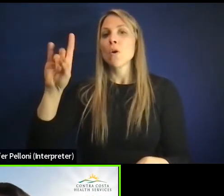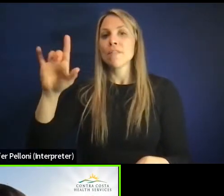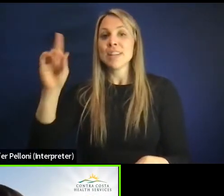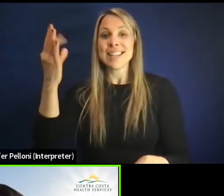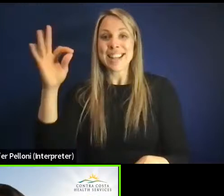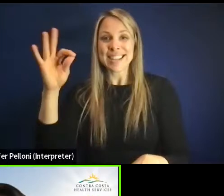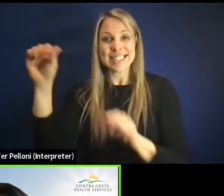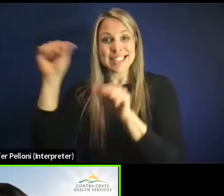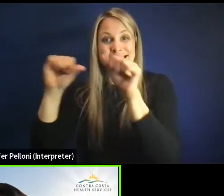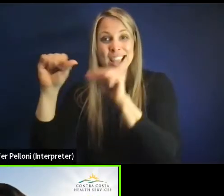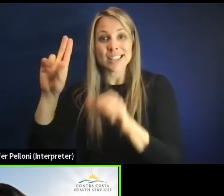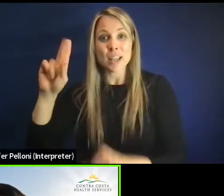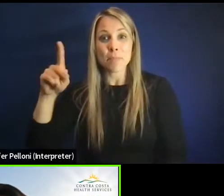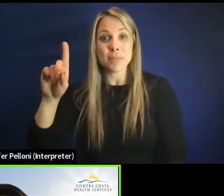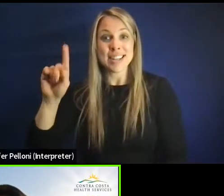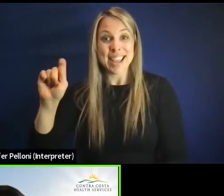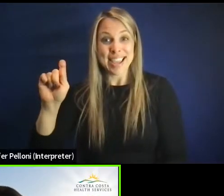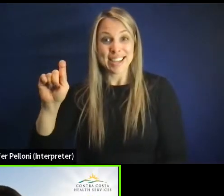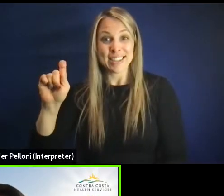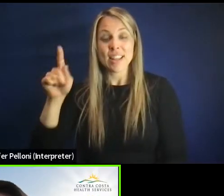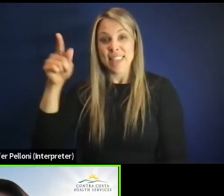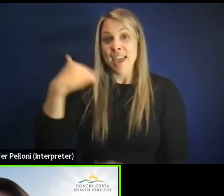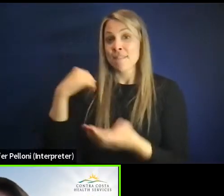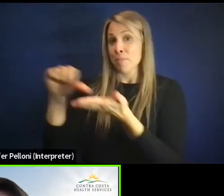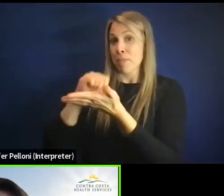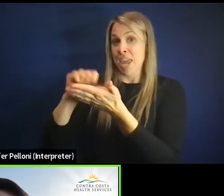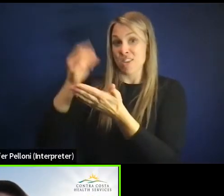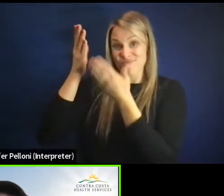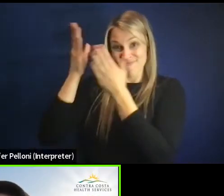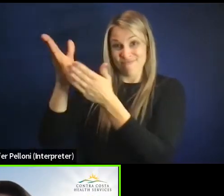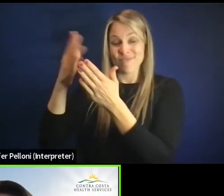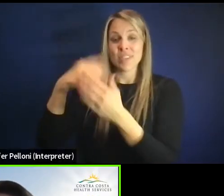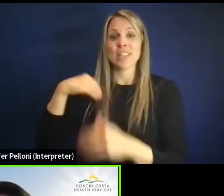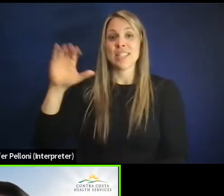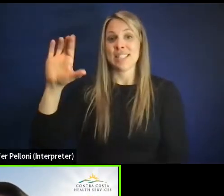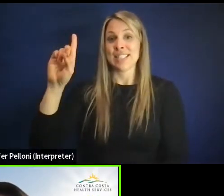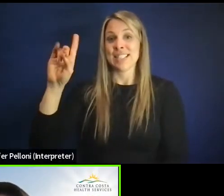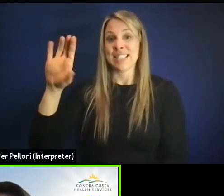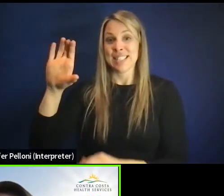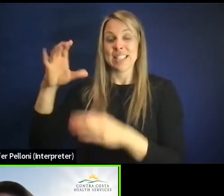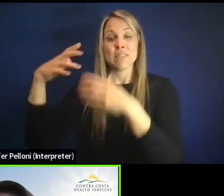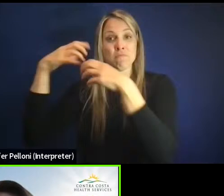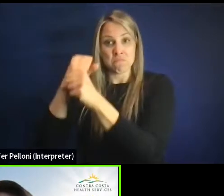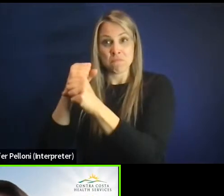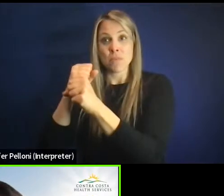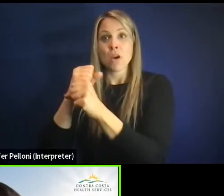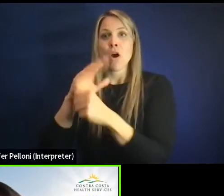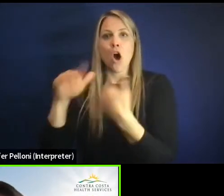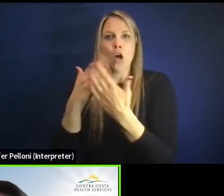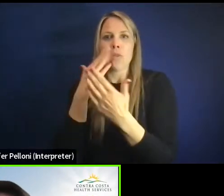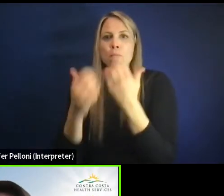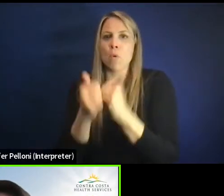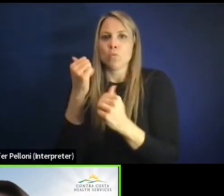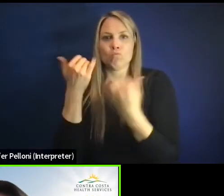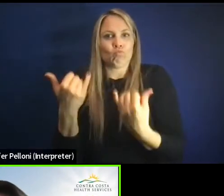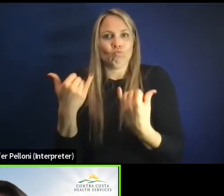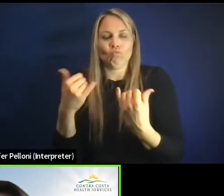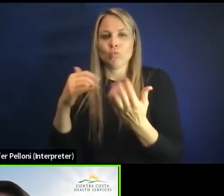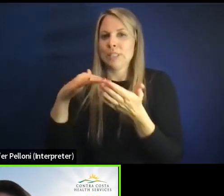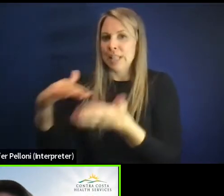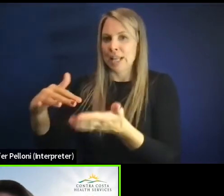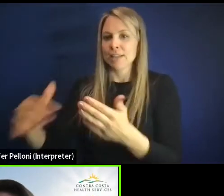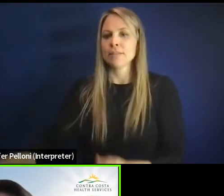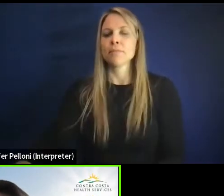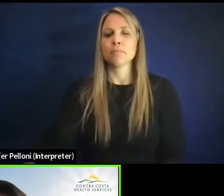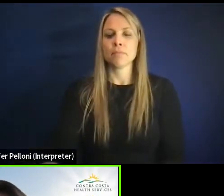science update. They have a page there where they summarize the latest and greatest studies. They will